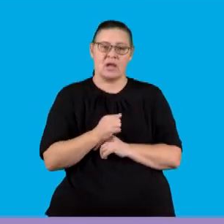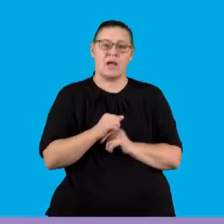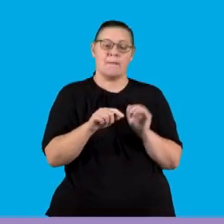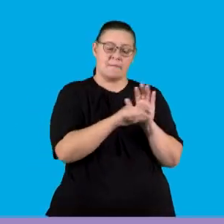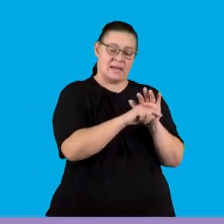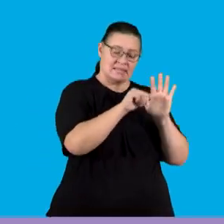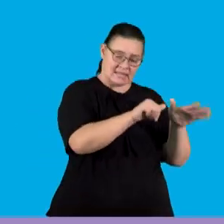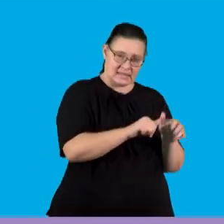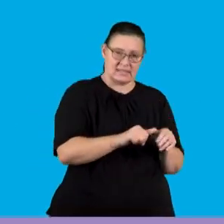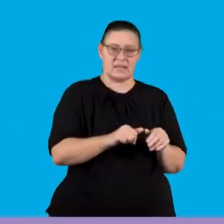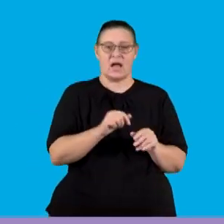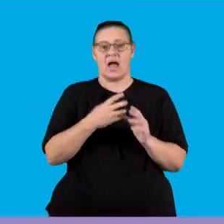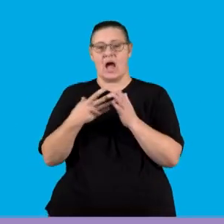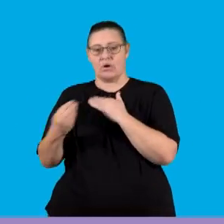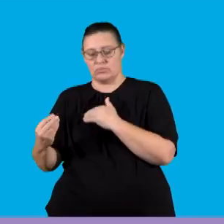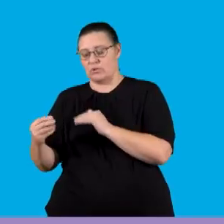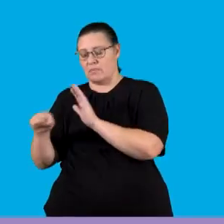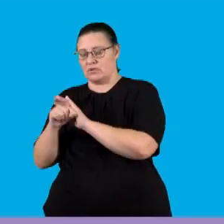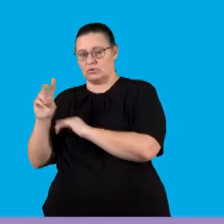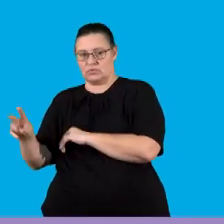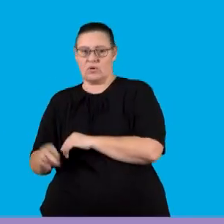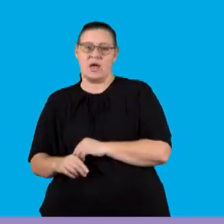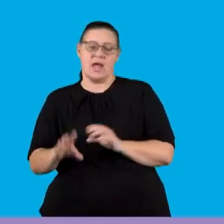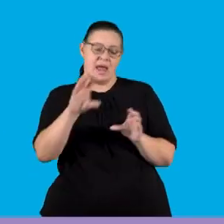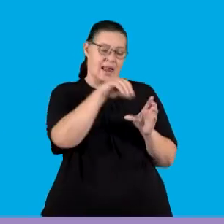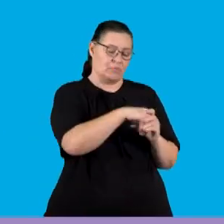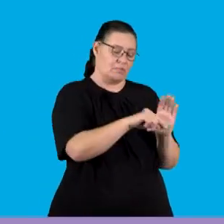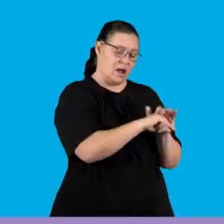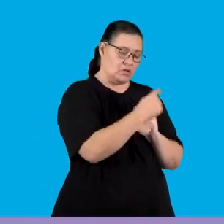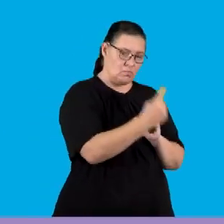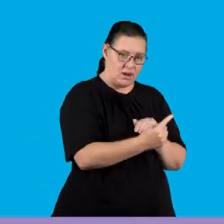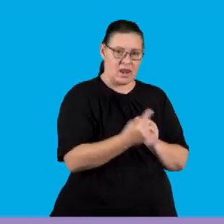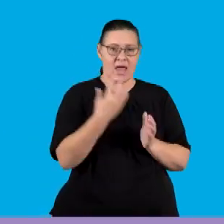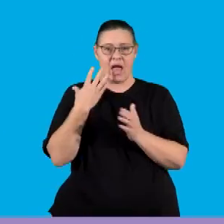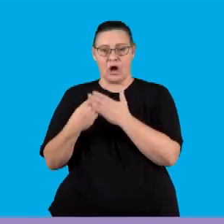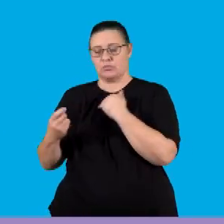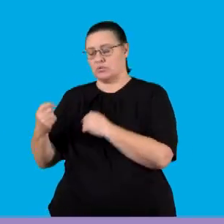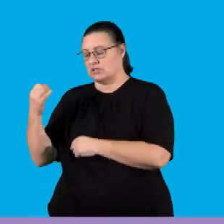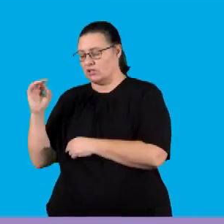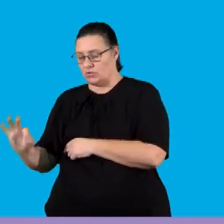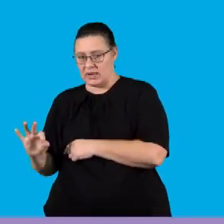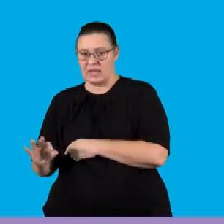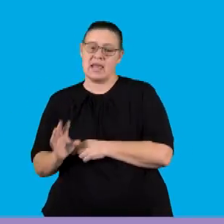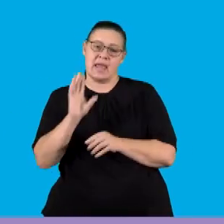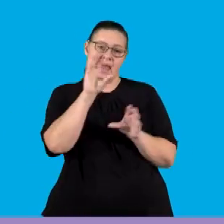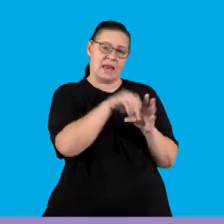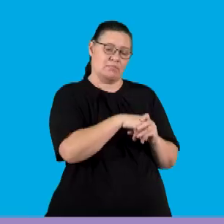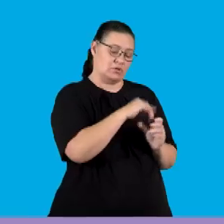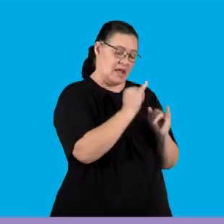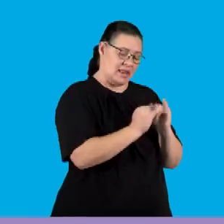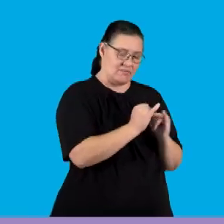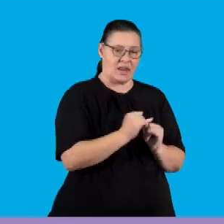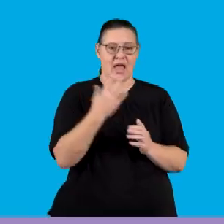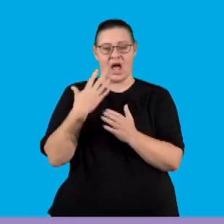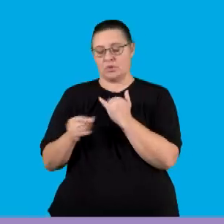-2. When the input value was a -1, our answer was a 3. And when the input was an 11, our answer was